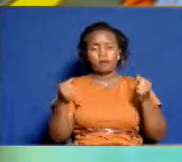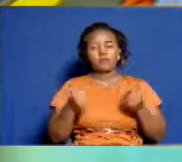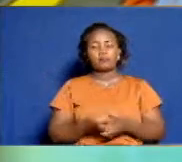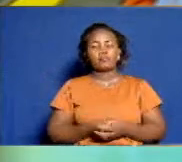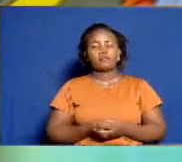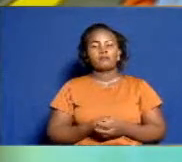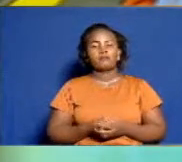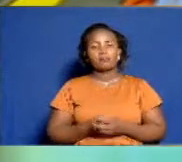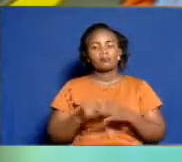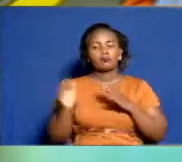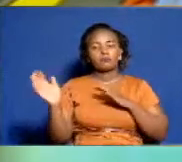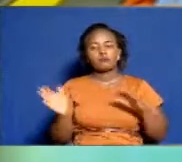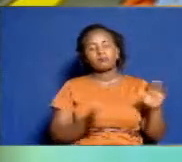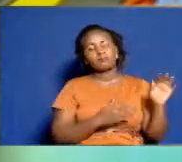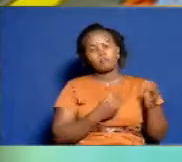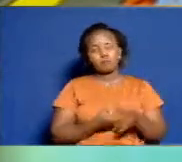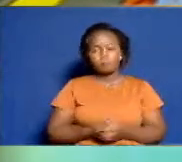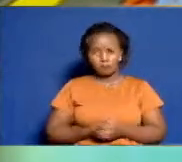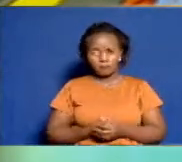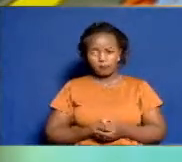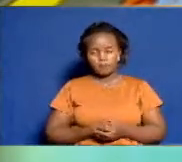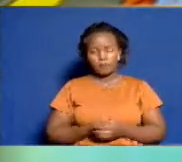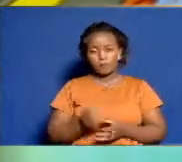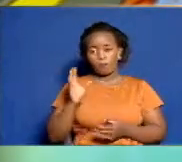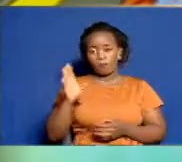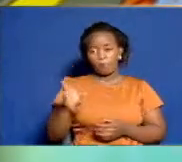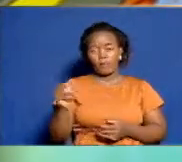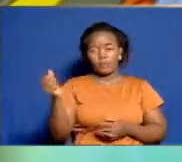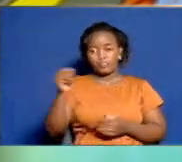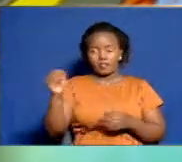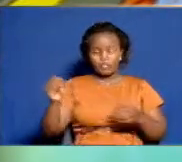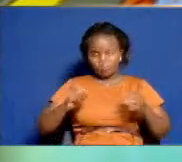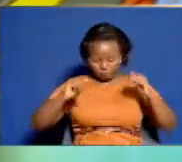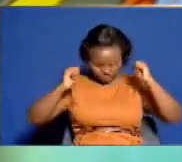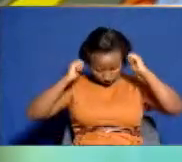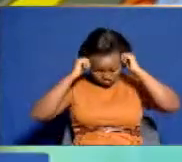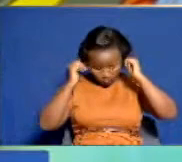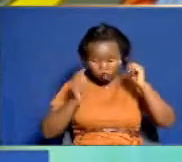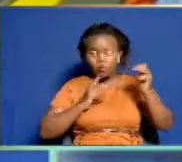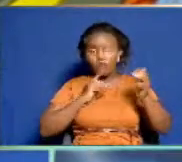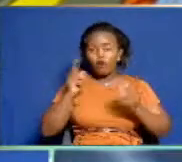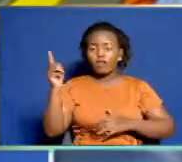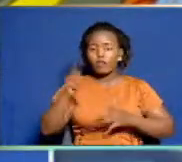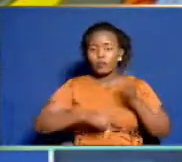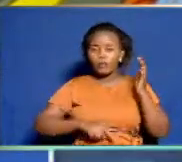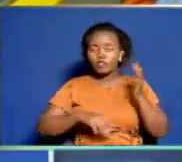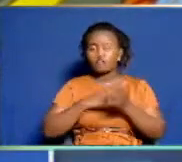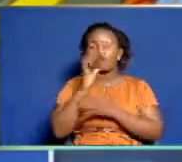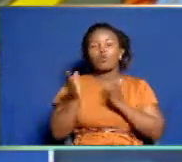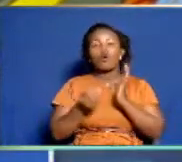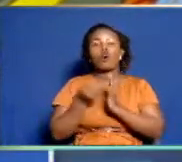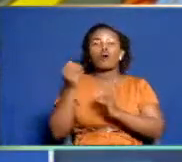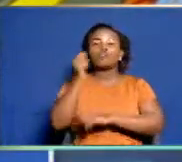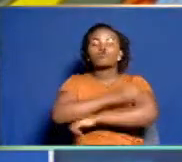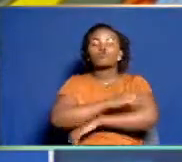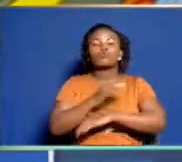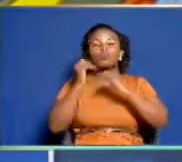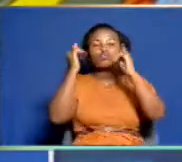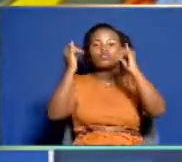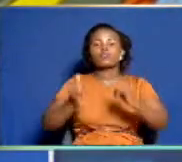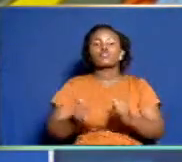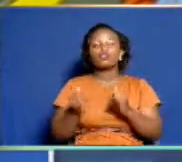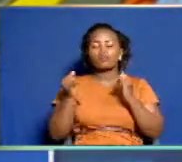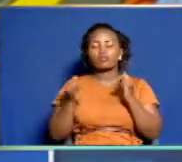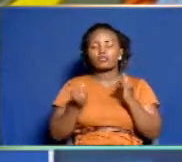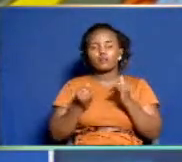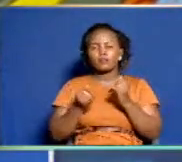Education Cabinet Secretary Professor George Magoha has ordered all schools to reintroduce physical education. Professor